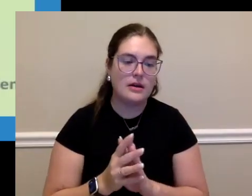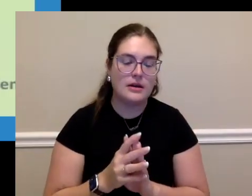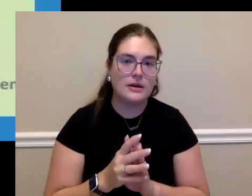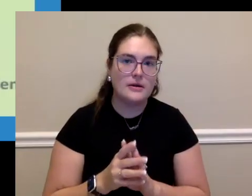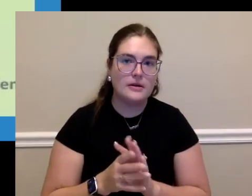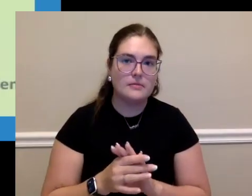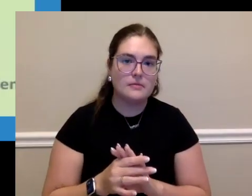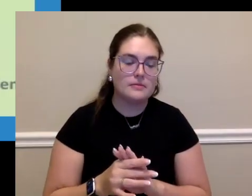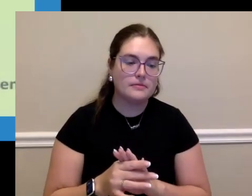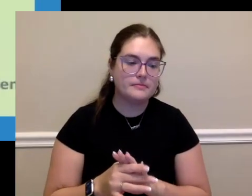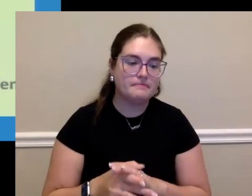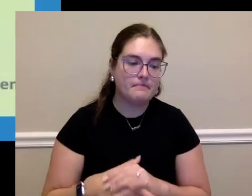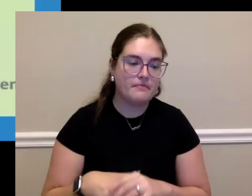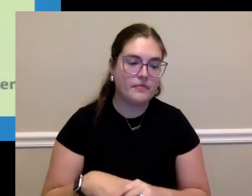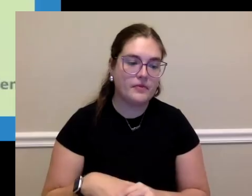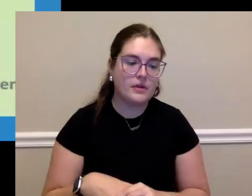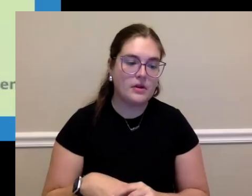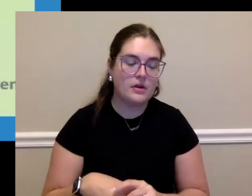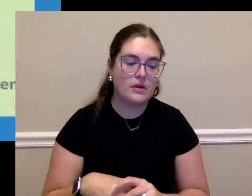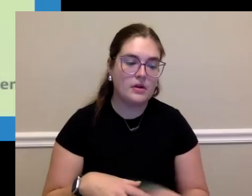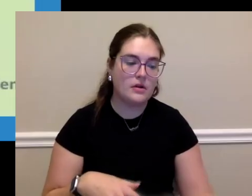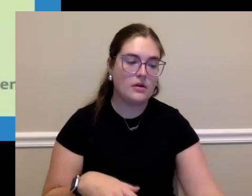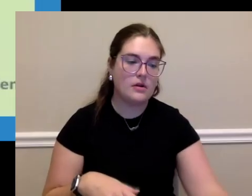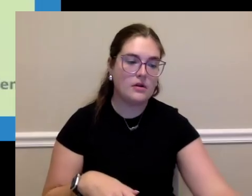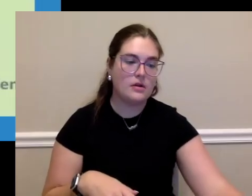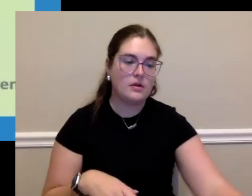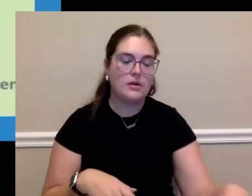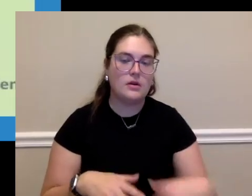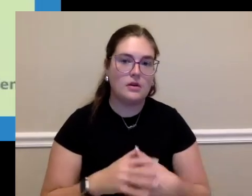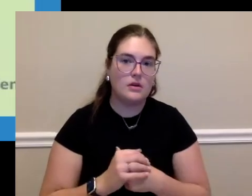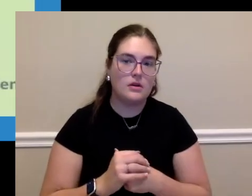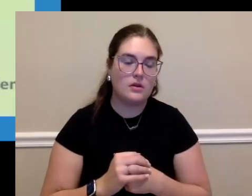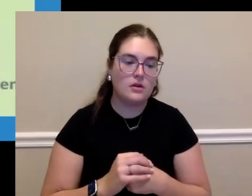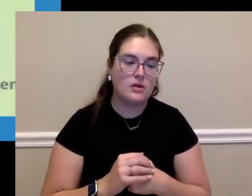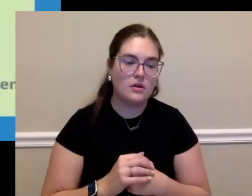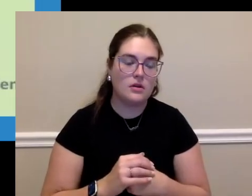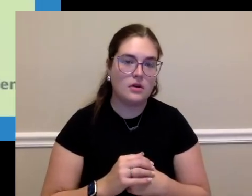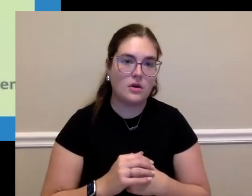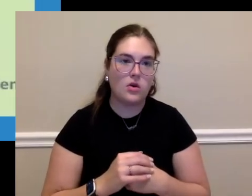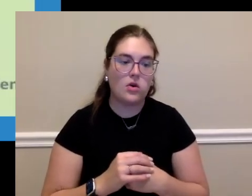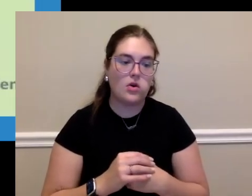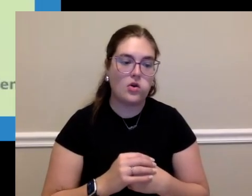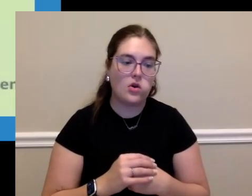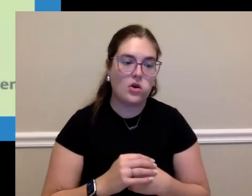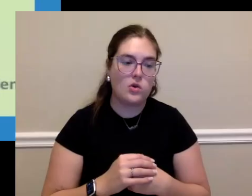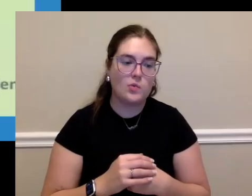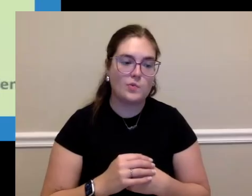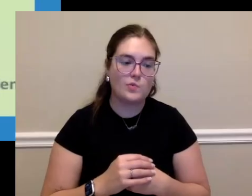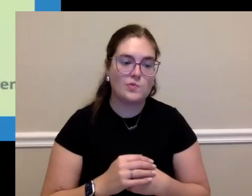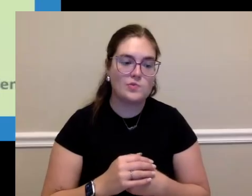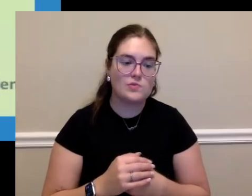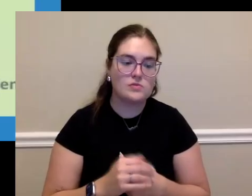side translate. Otra pregunta. ¿Qué te parece esto? Cuando alguien se presenta con los pronombres they,